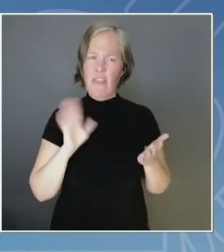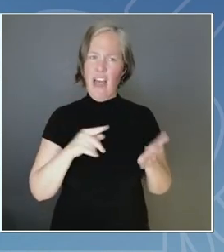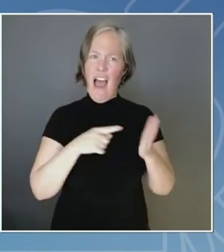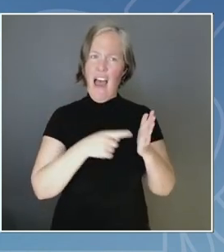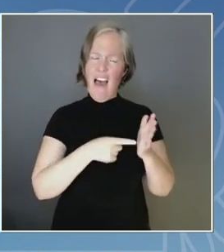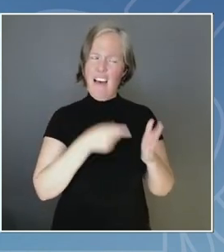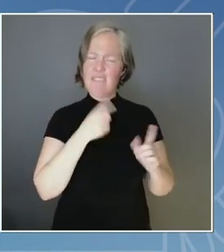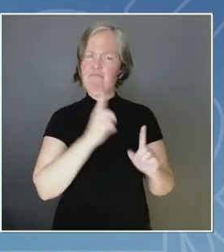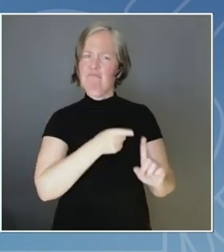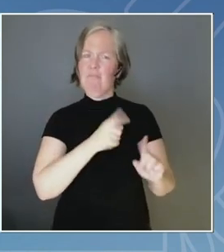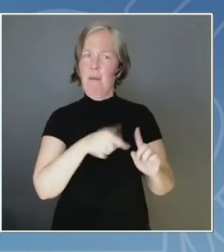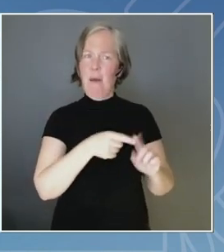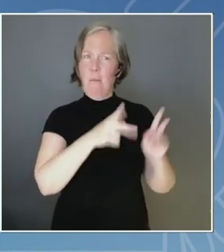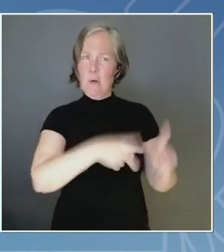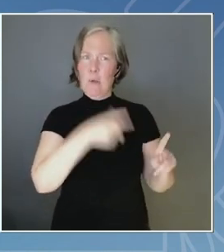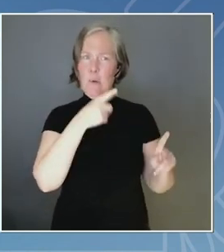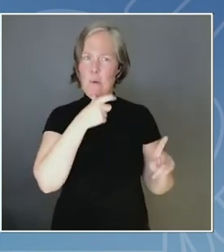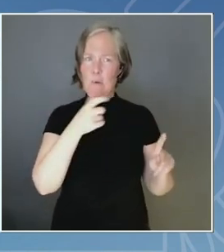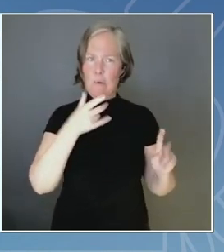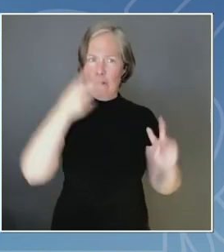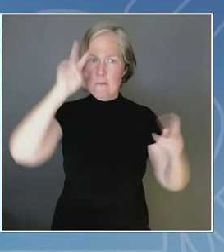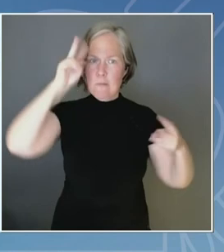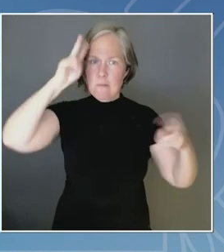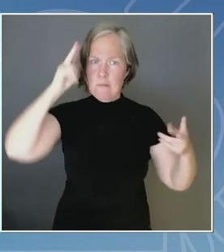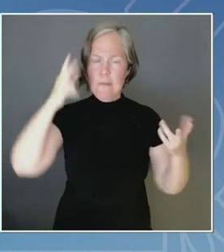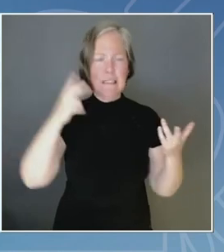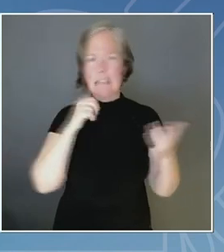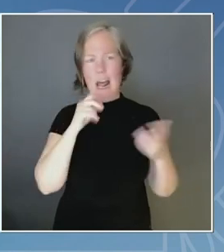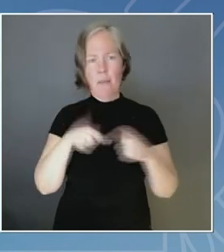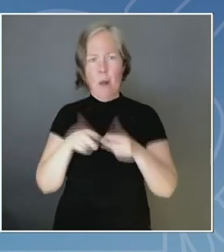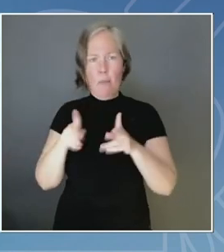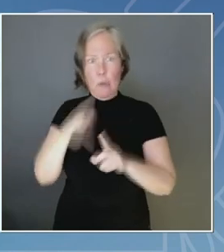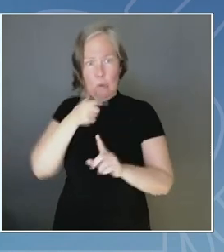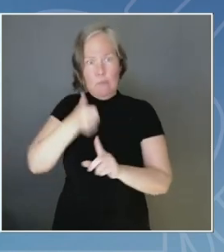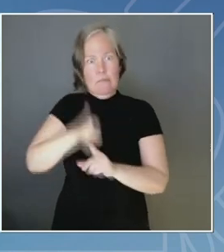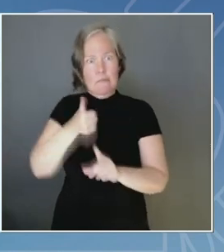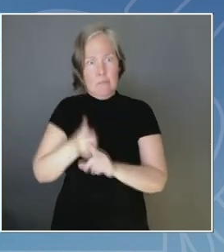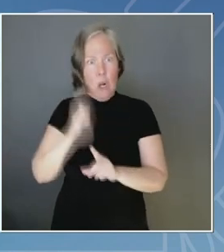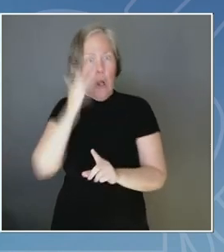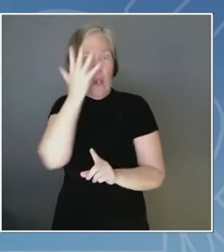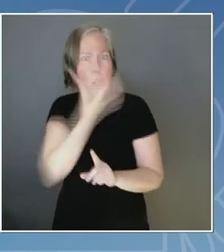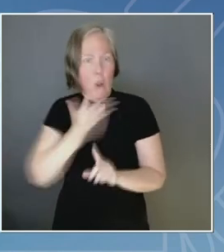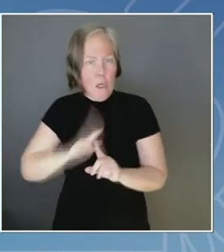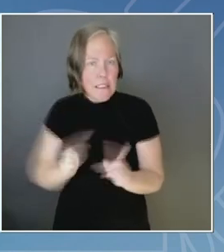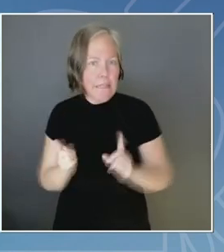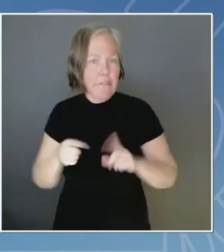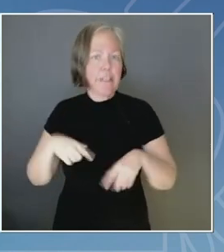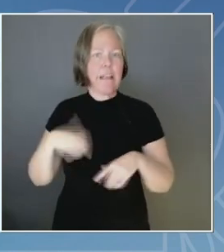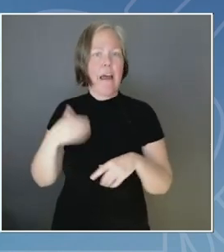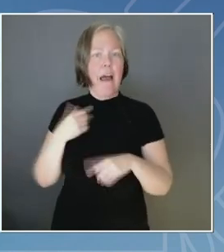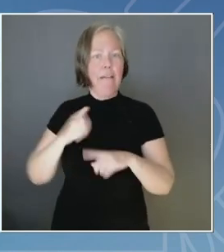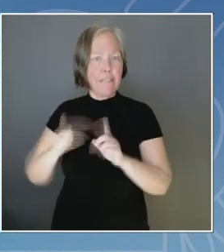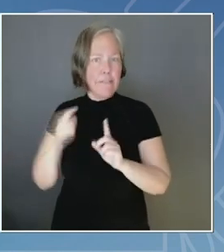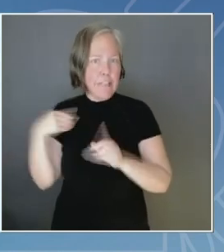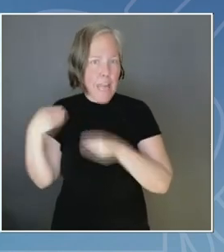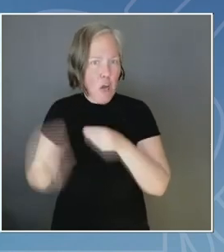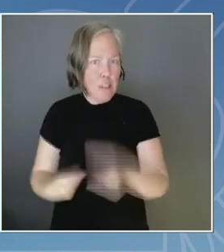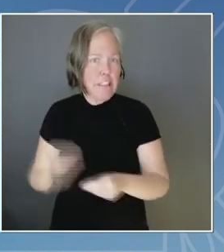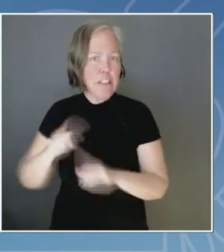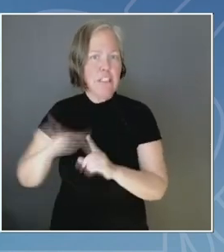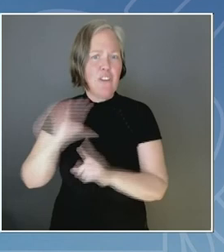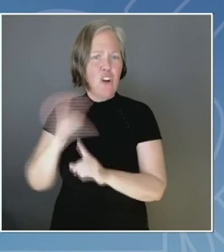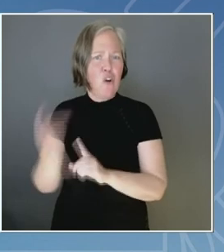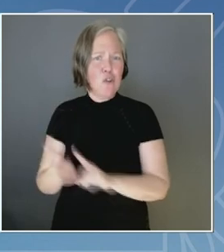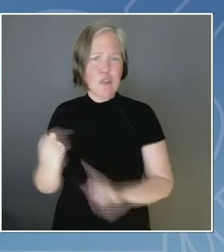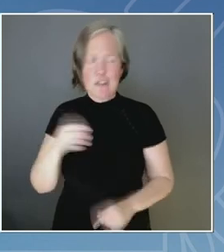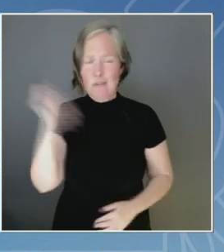or of anybody from a different looking heritage or culture. So, you know, I would reject that